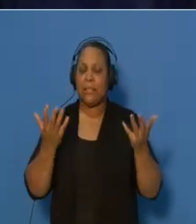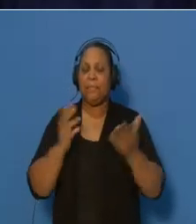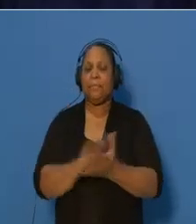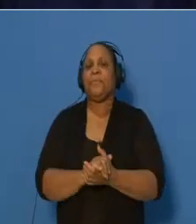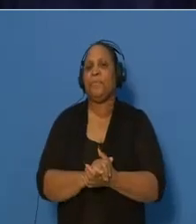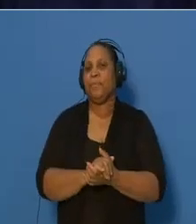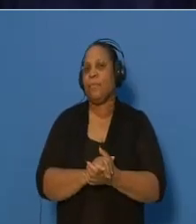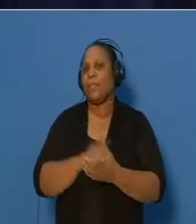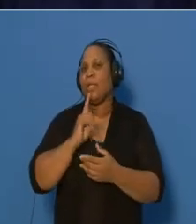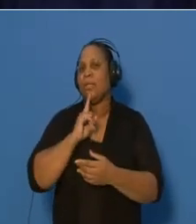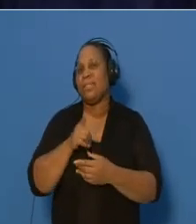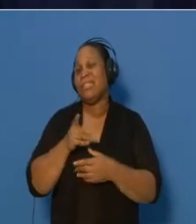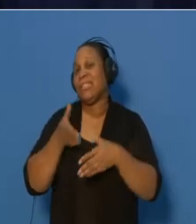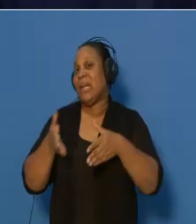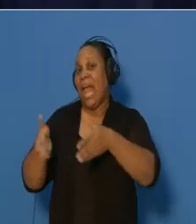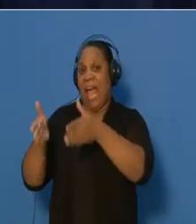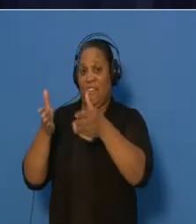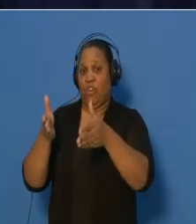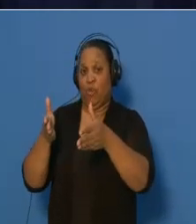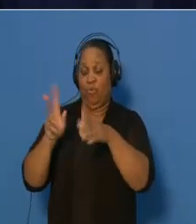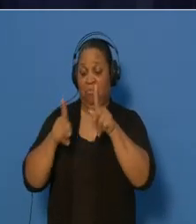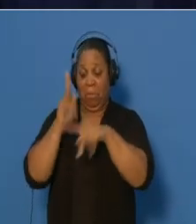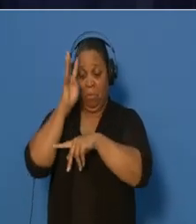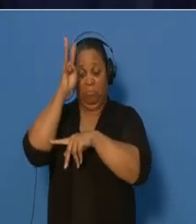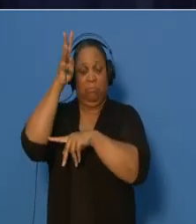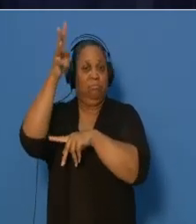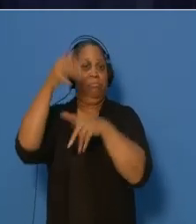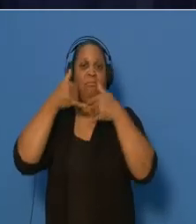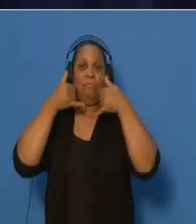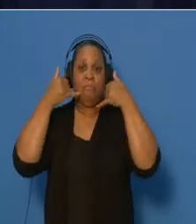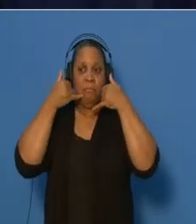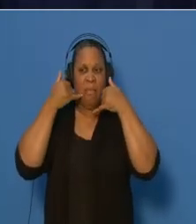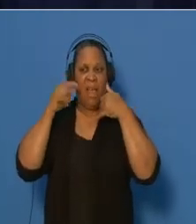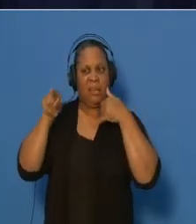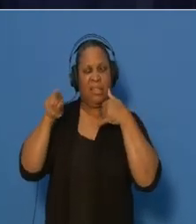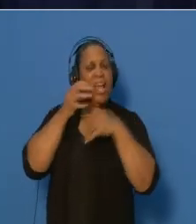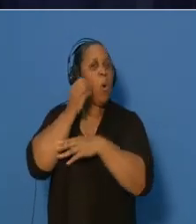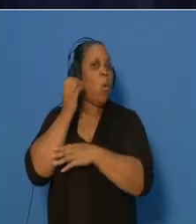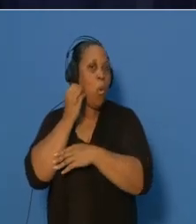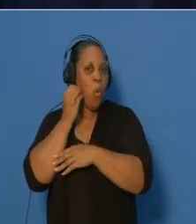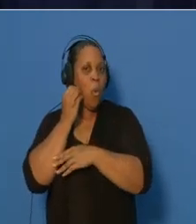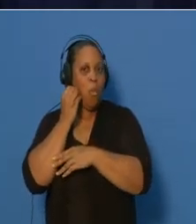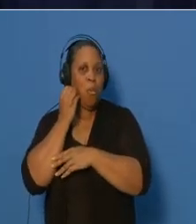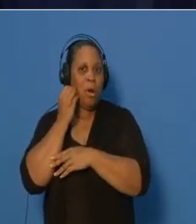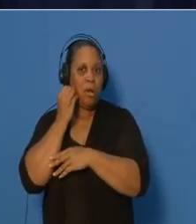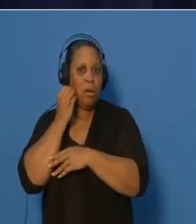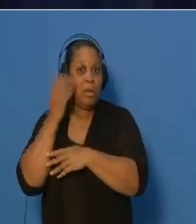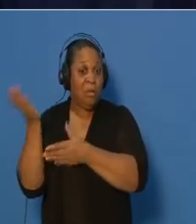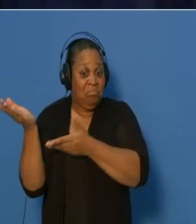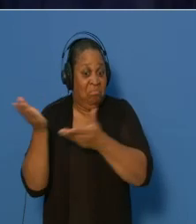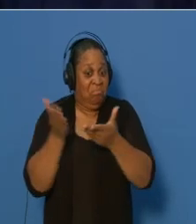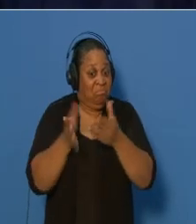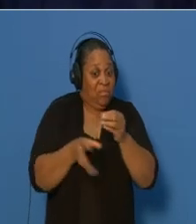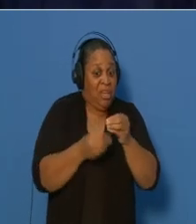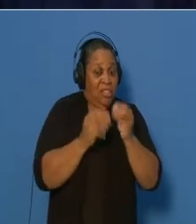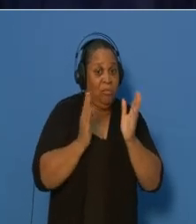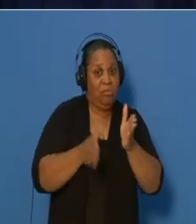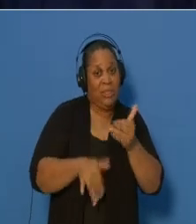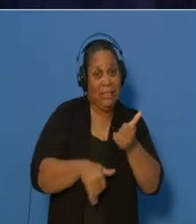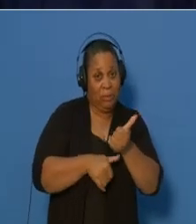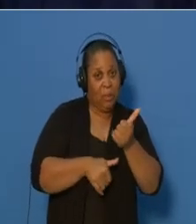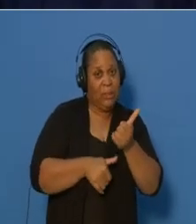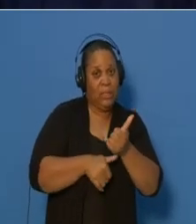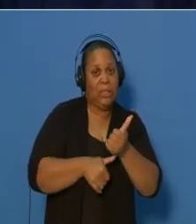Is there an avenue for those that are making those masks at home? Can they bring on an extra person to assist